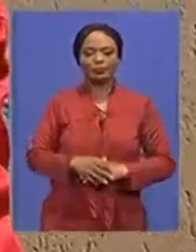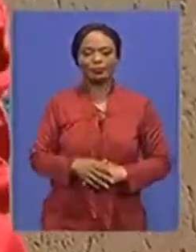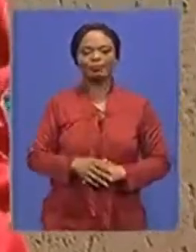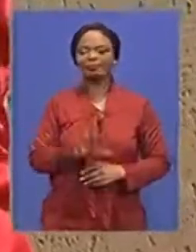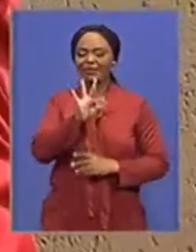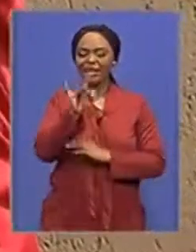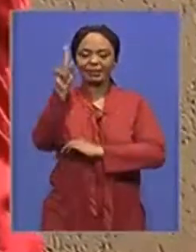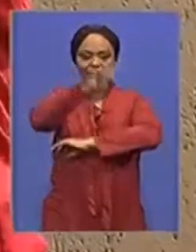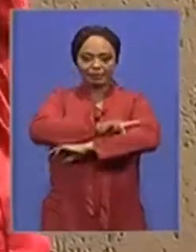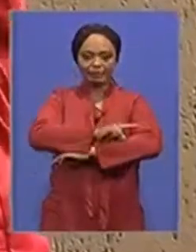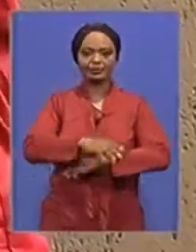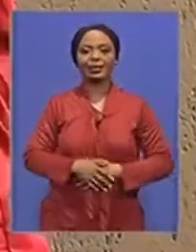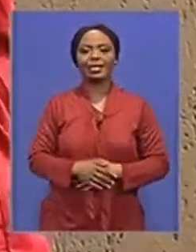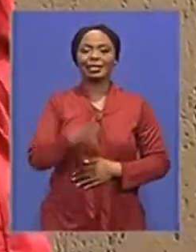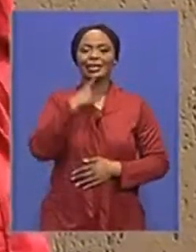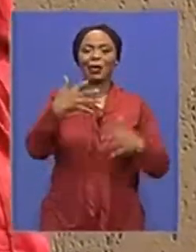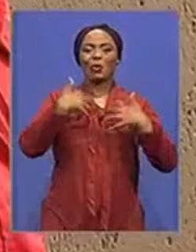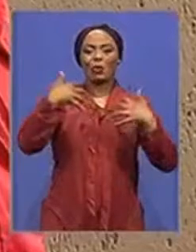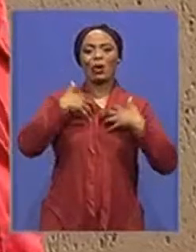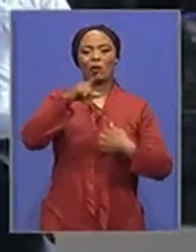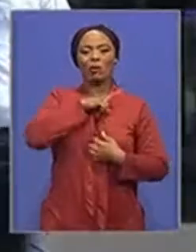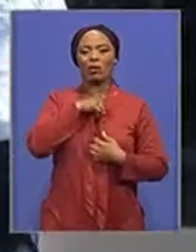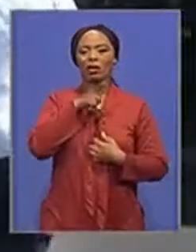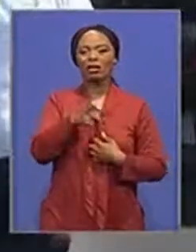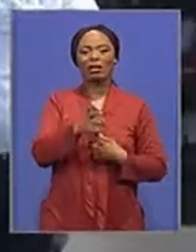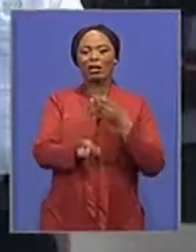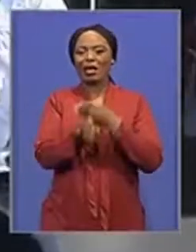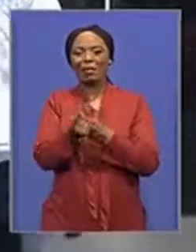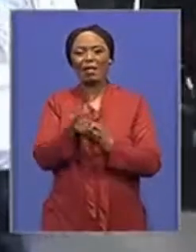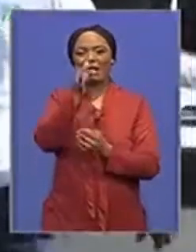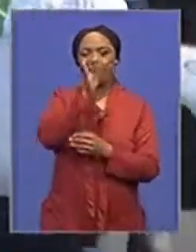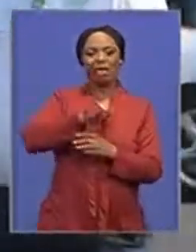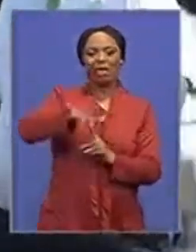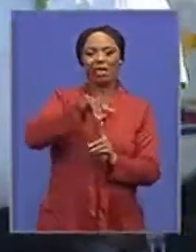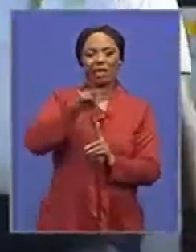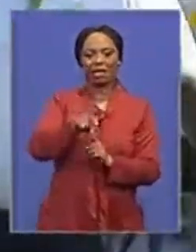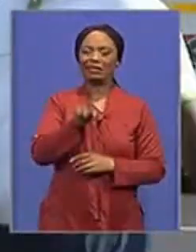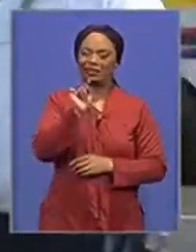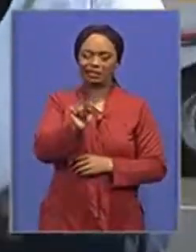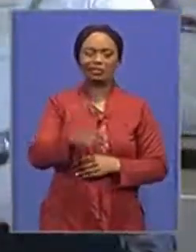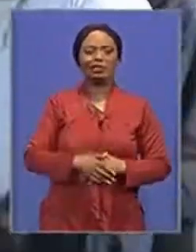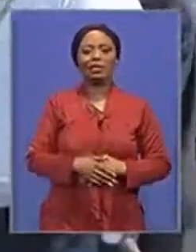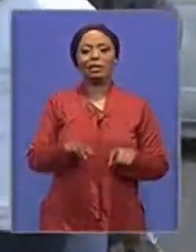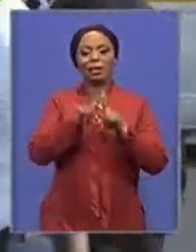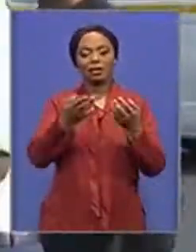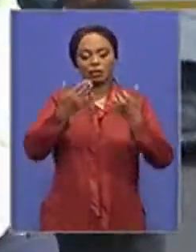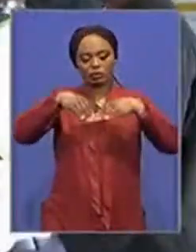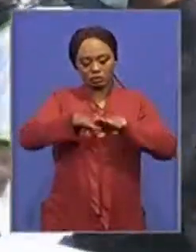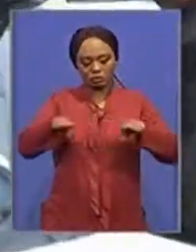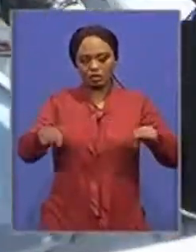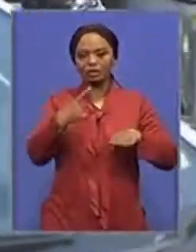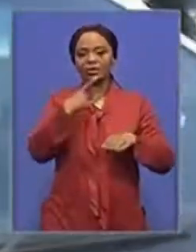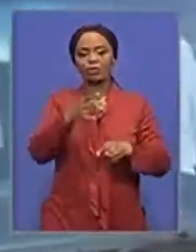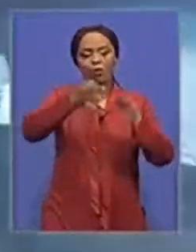tlhagisitse matshwenyego ka ga tiriso dikgoka e ka ga bong mo nageng. Ga jaana go tokafadiwa ga metsamao go tla dira gore makoko a